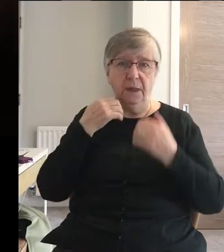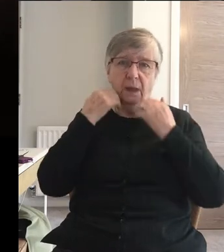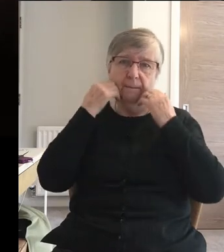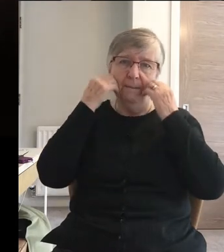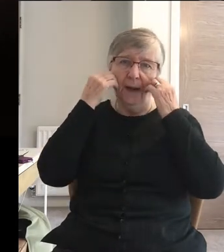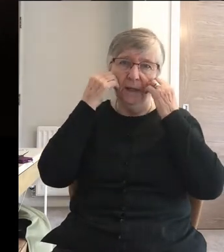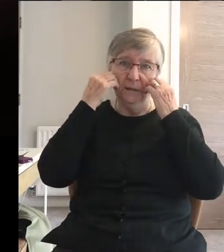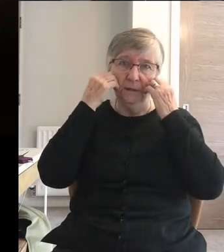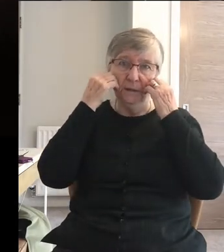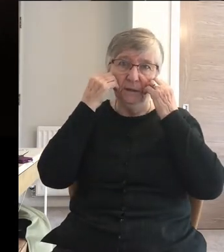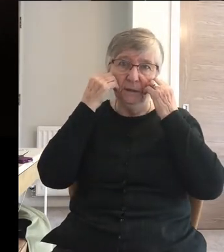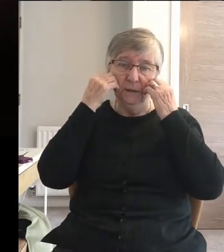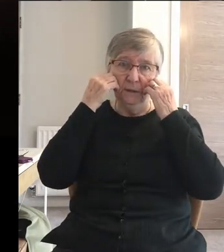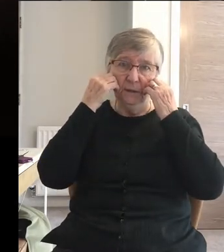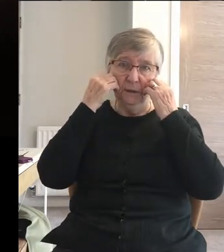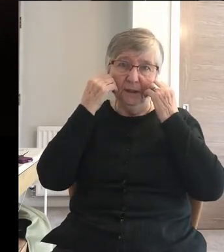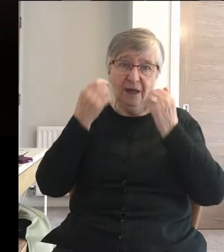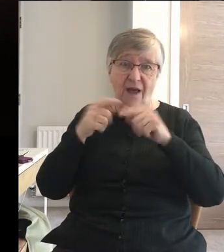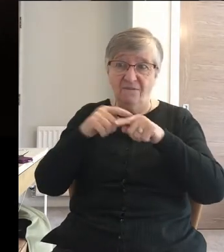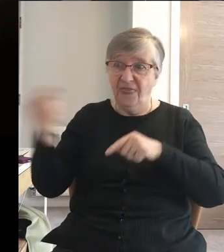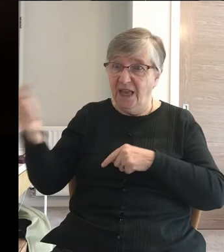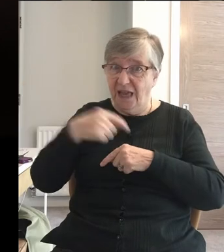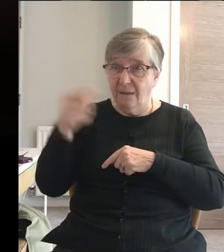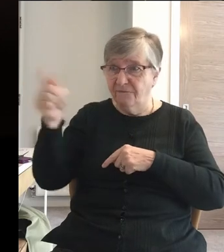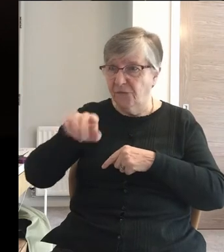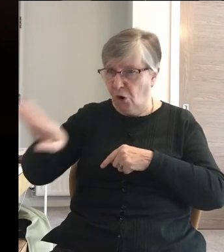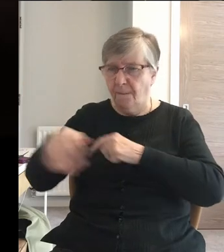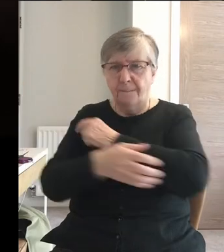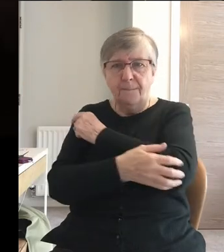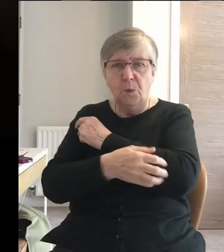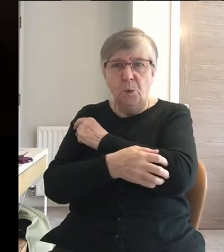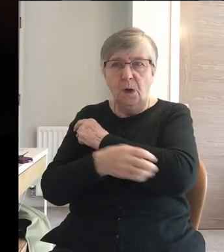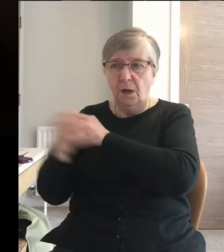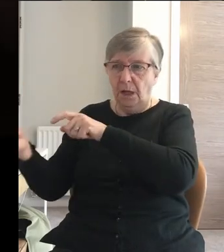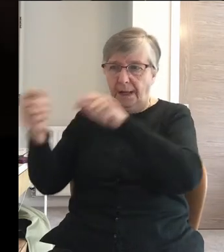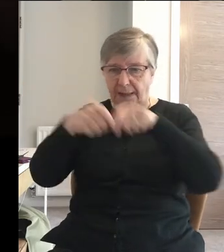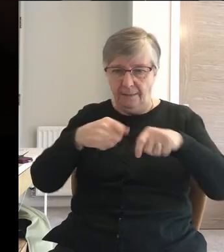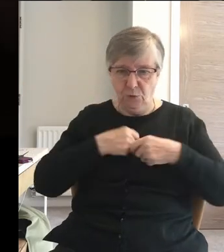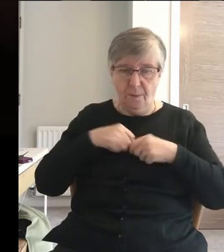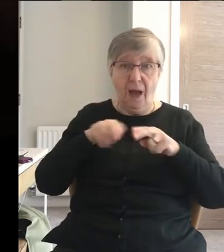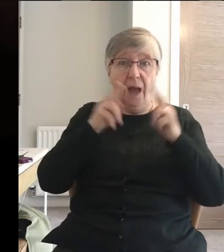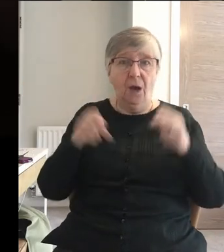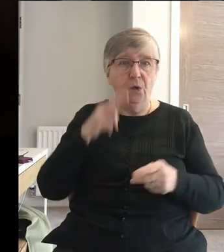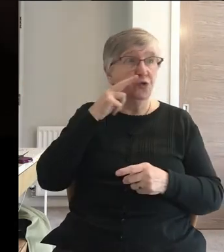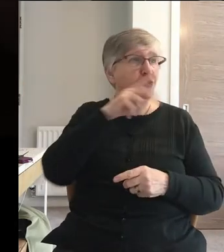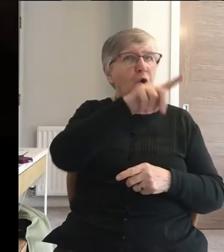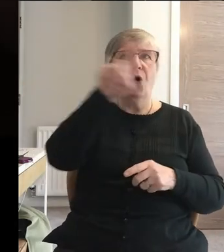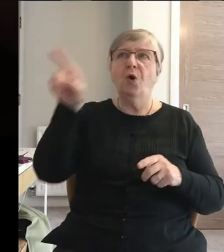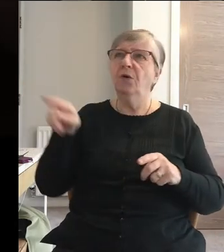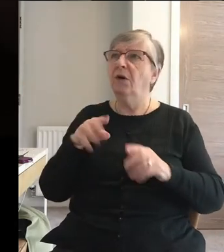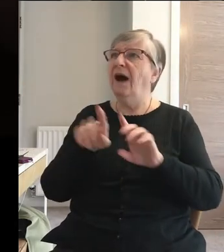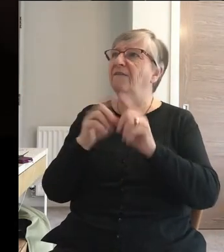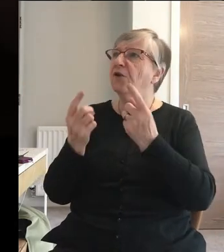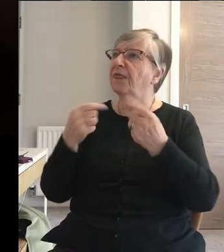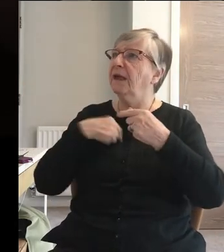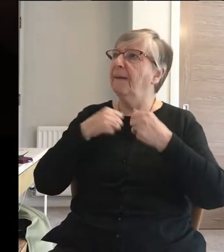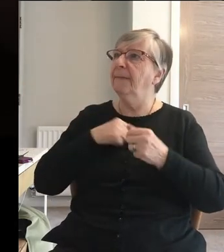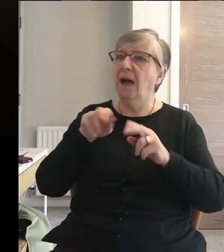embarrassed if they were lifted out of where they were and dropped into our house and saw everything that's in our